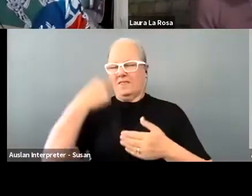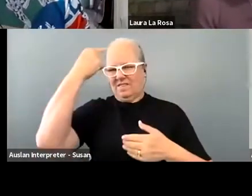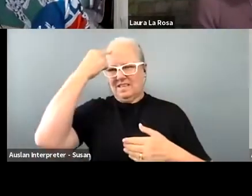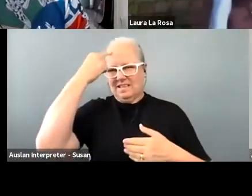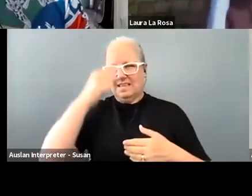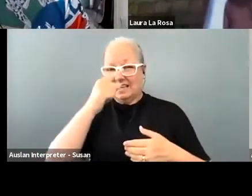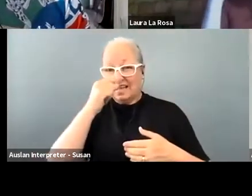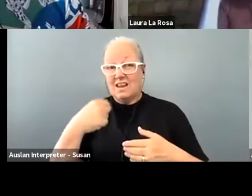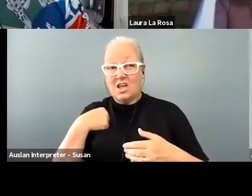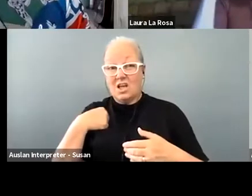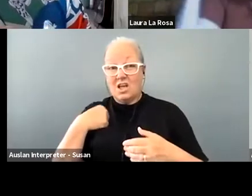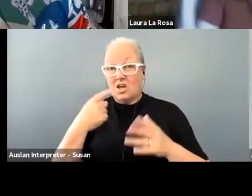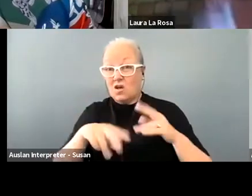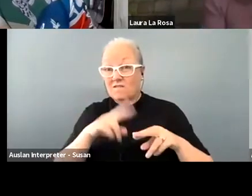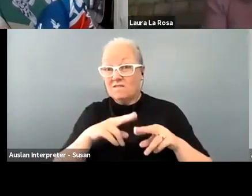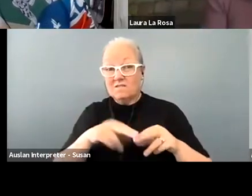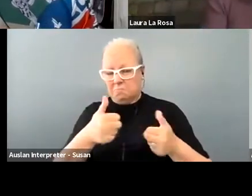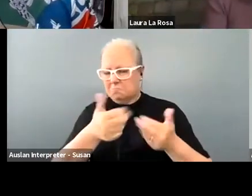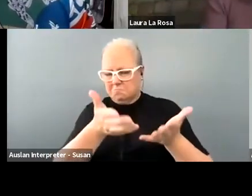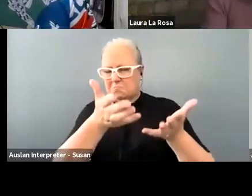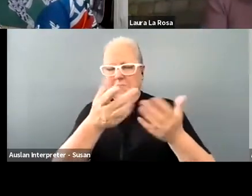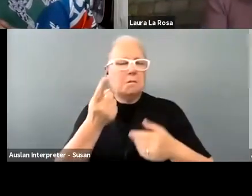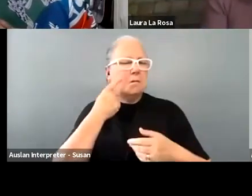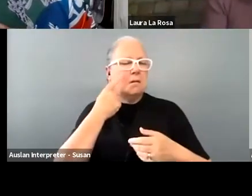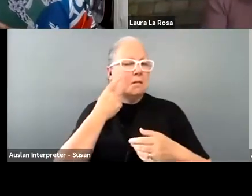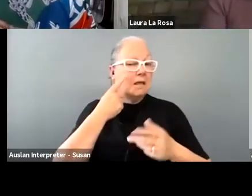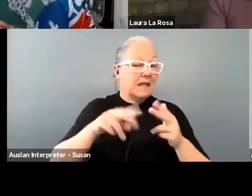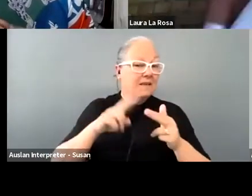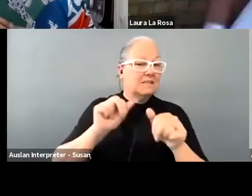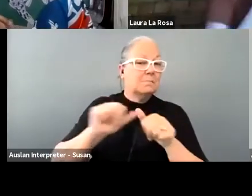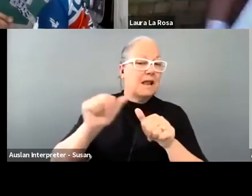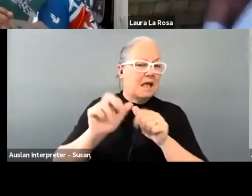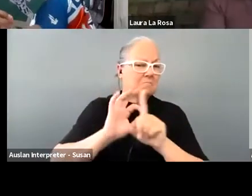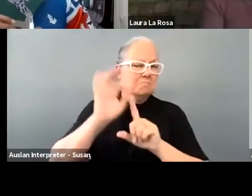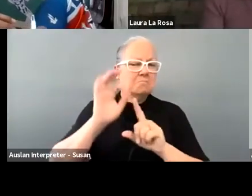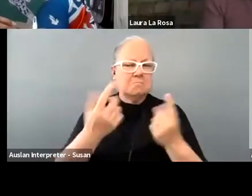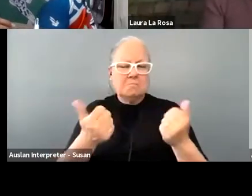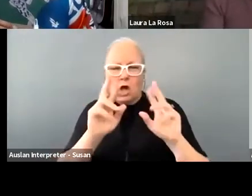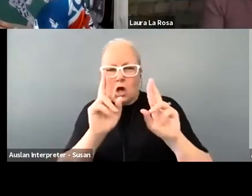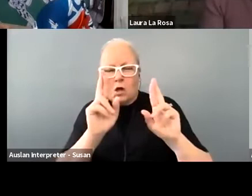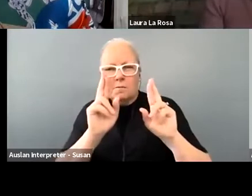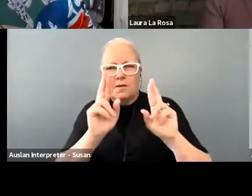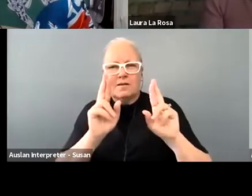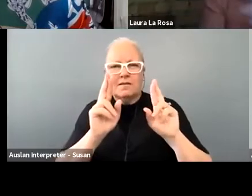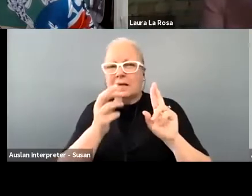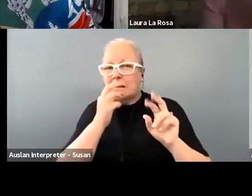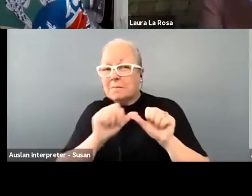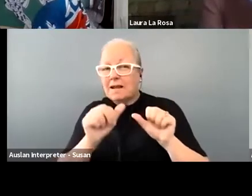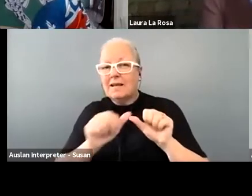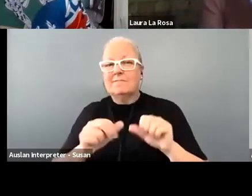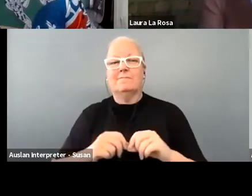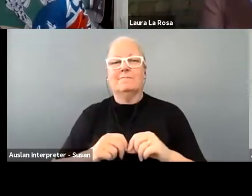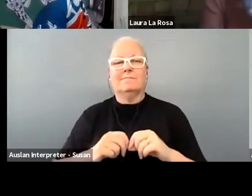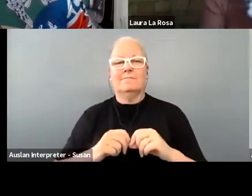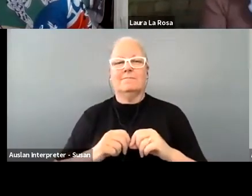Can I just turn them off? Yeah. Let's see how that. Hopefully that makes it a little bit more better.